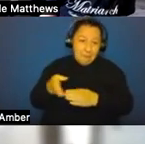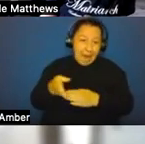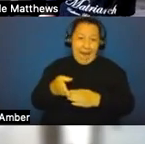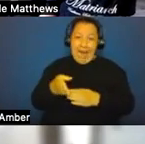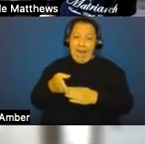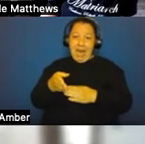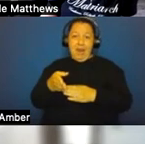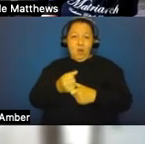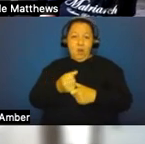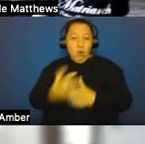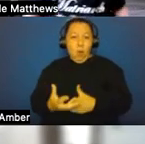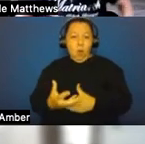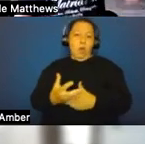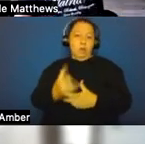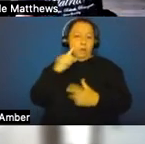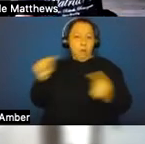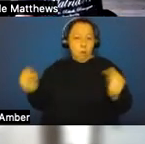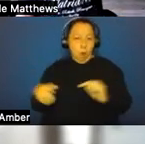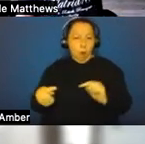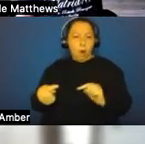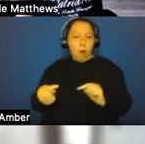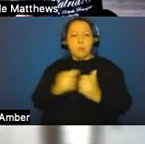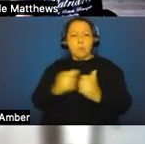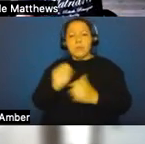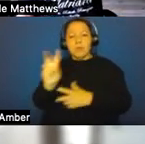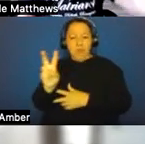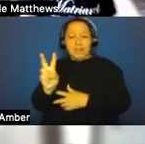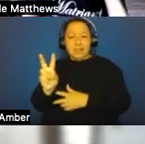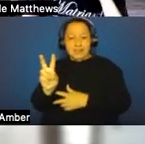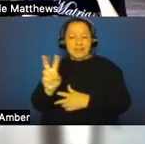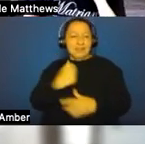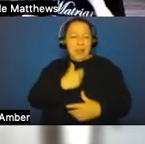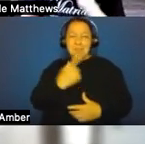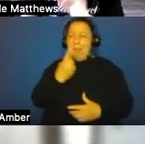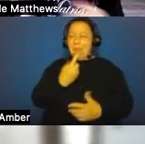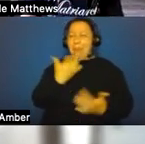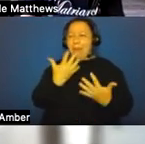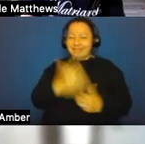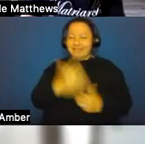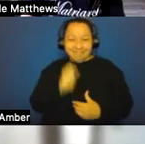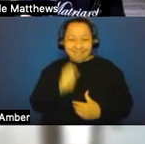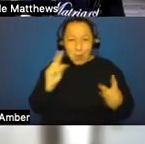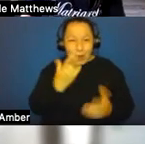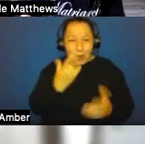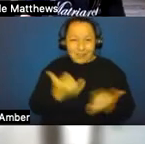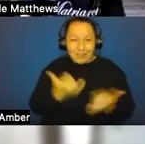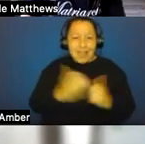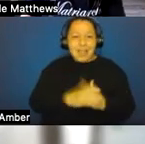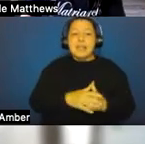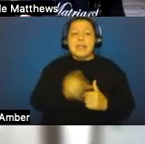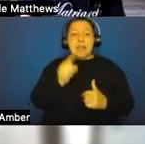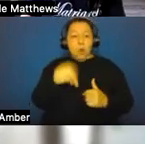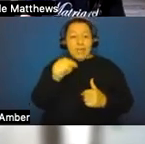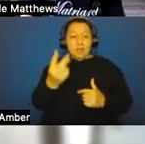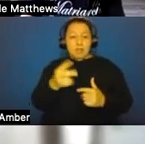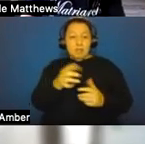perpetrators of sexual violence. Sorry, my mouth is not working today. And that does not mean that sexual